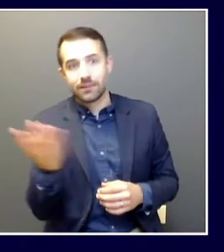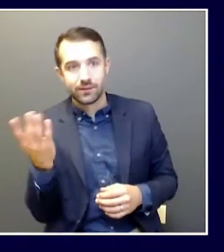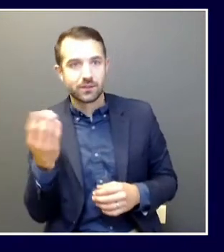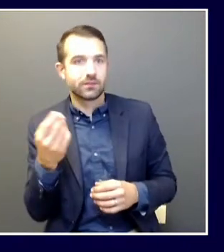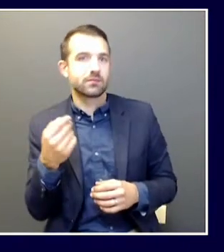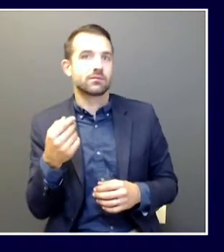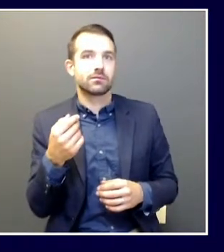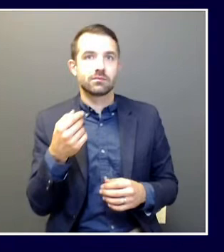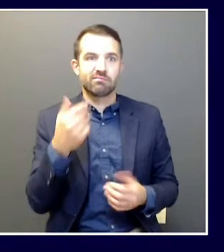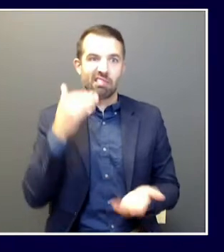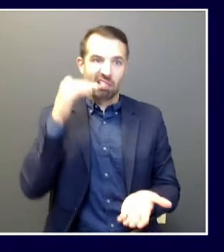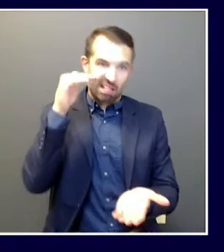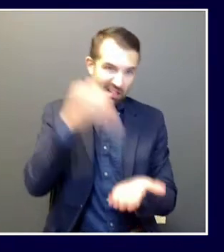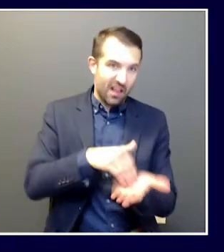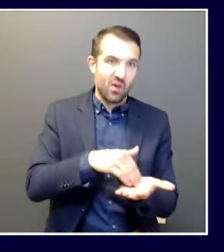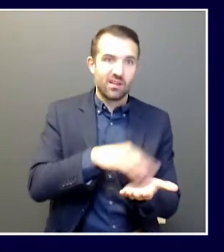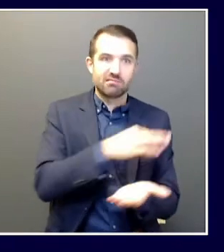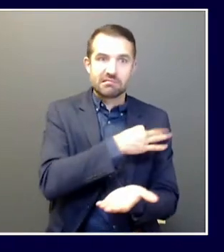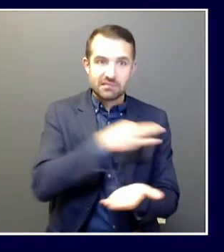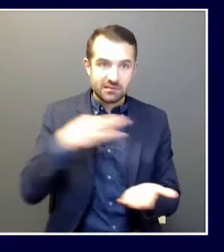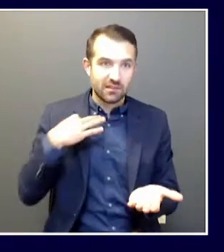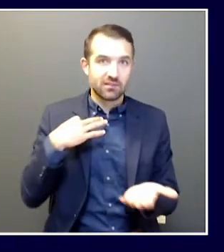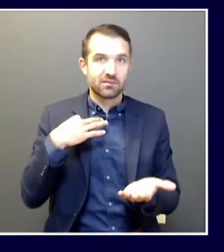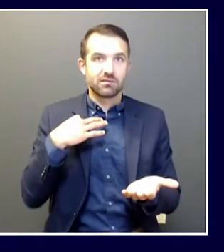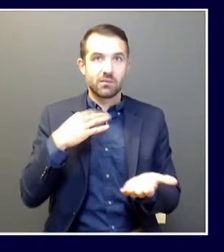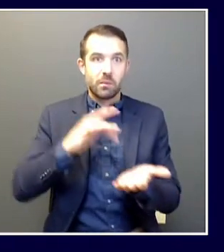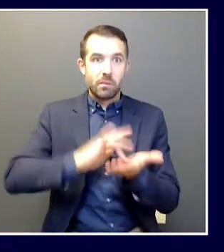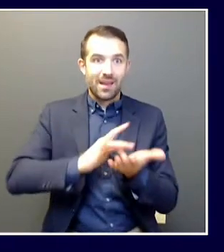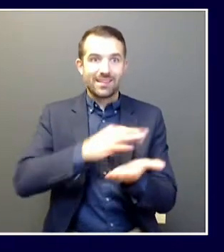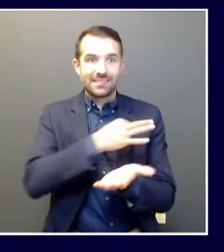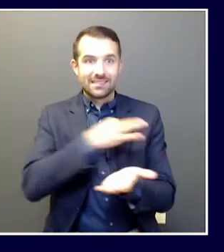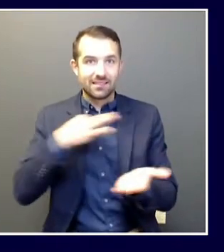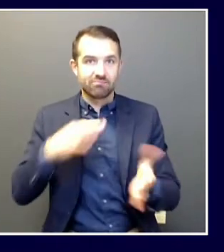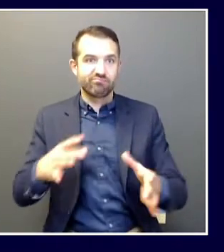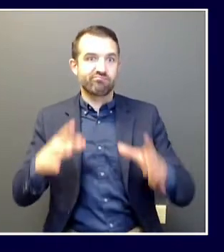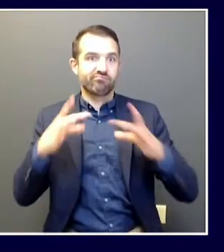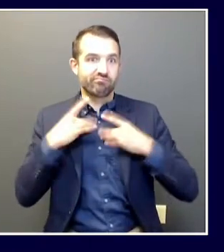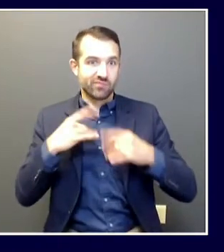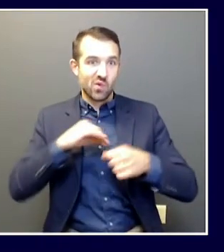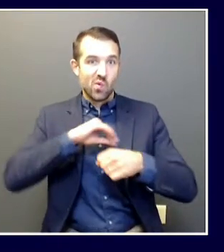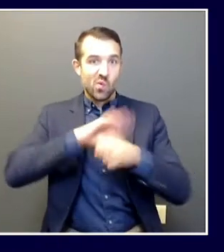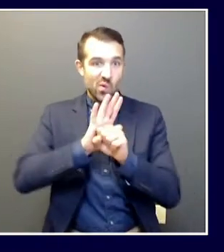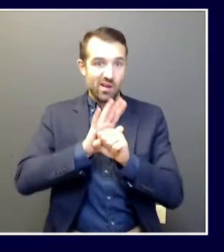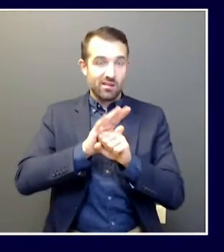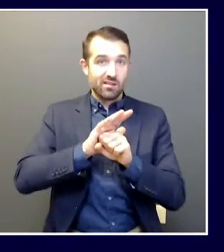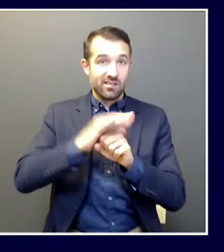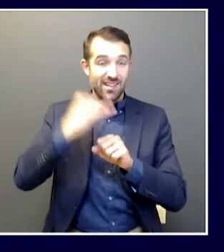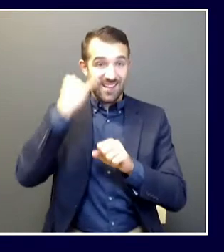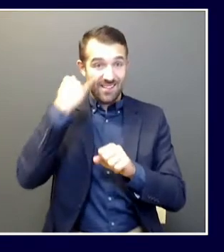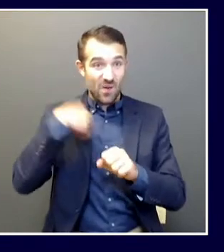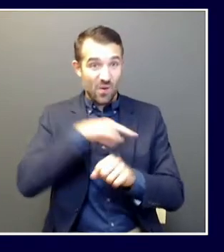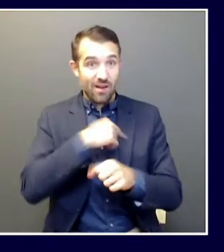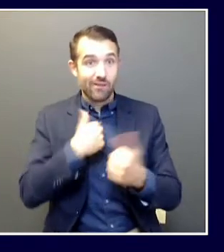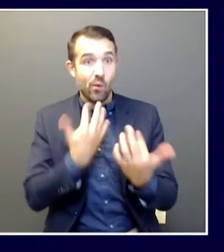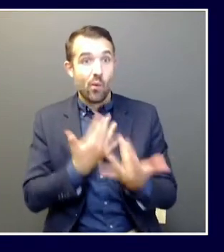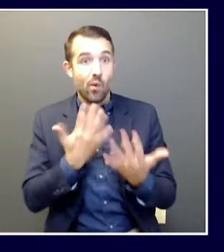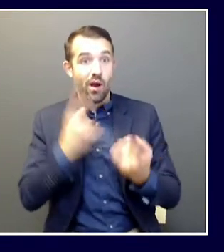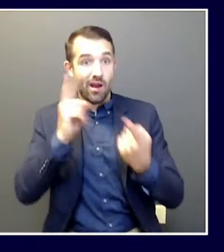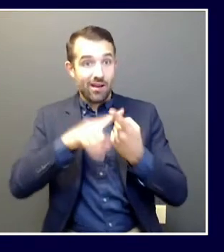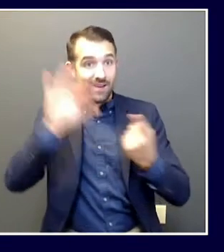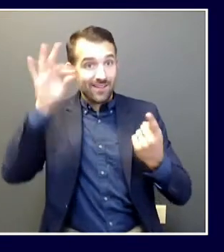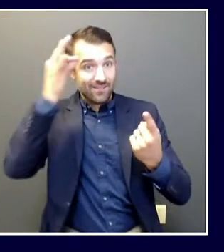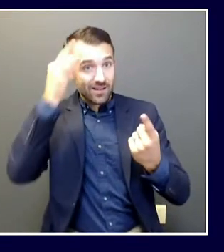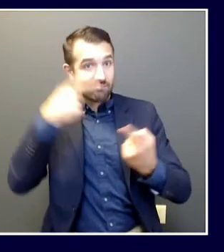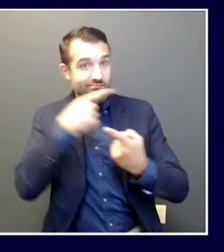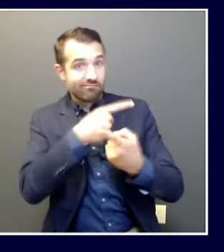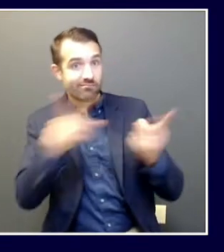put, to your prior question, waiting could cost lives. That's the bottom line. In terms of healthcare workers who have left